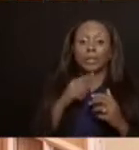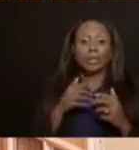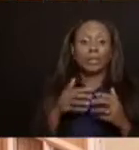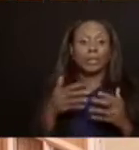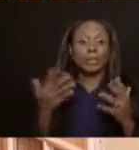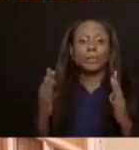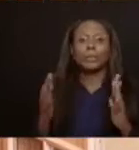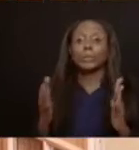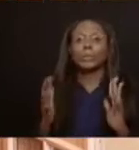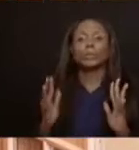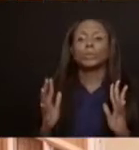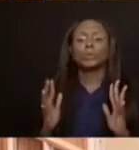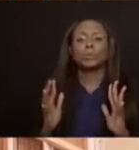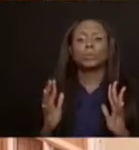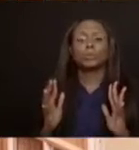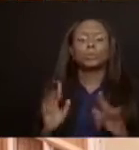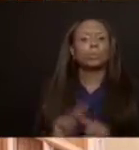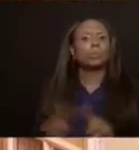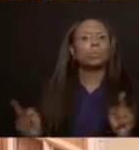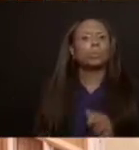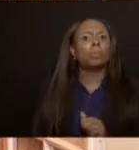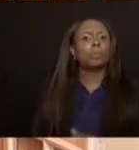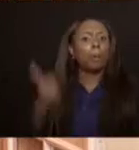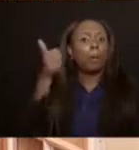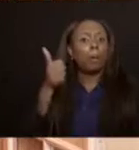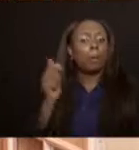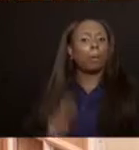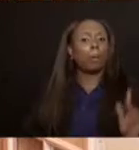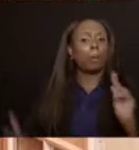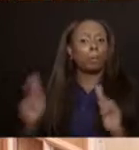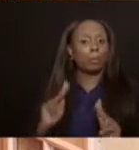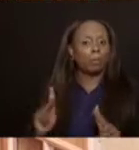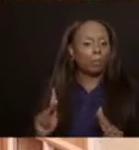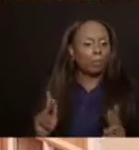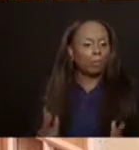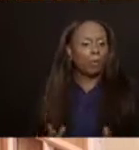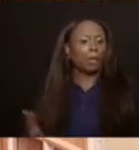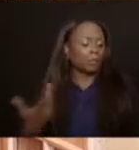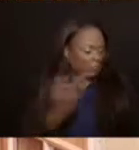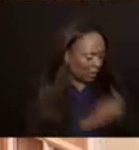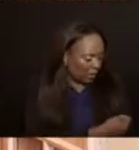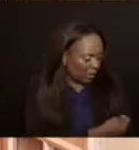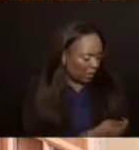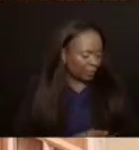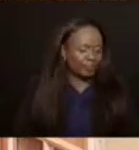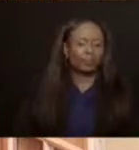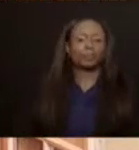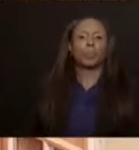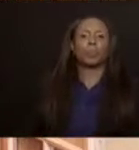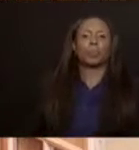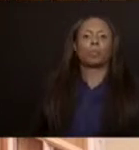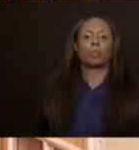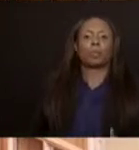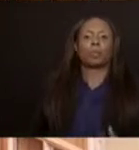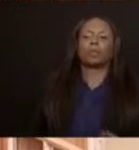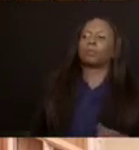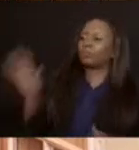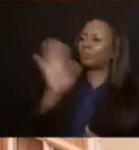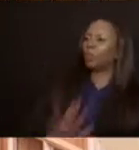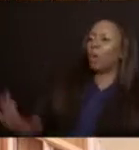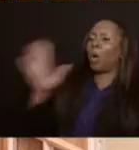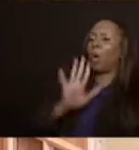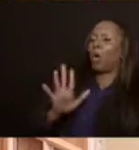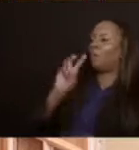the majority of people in this country have taken the vaccine. And when we look across the world, it